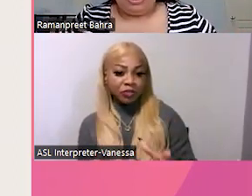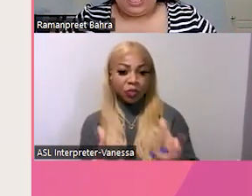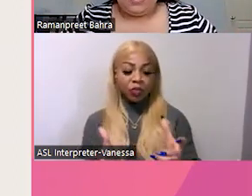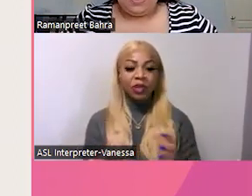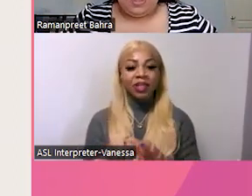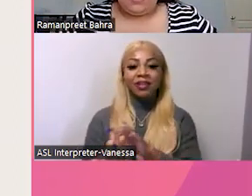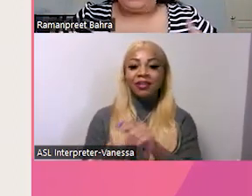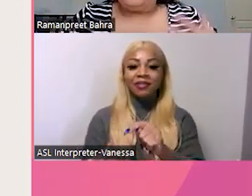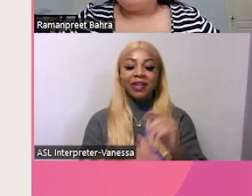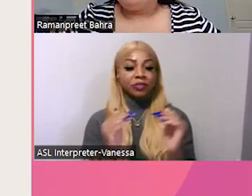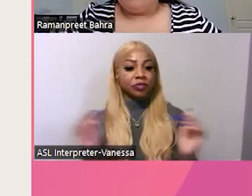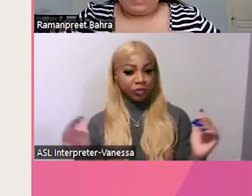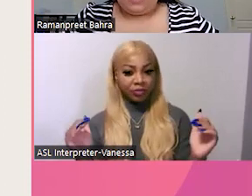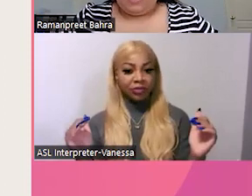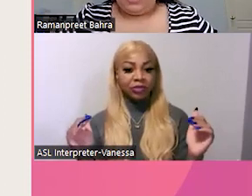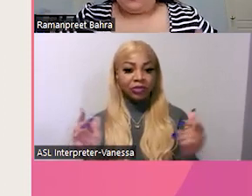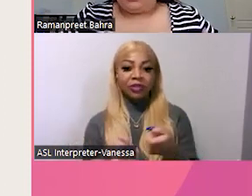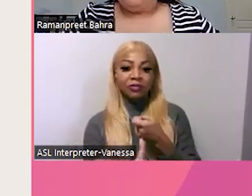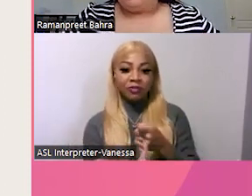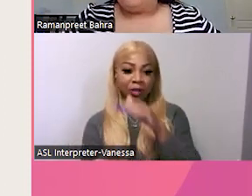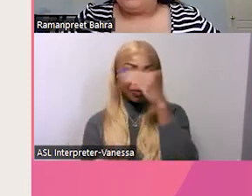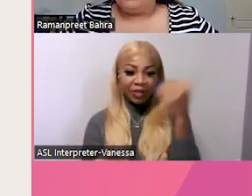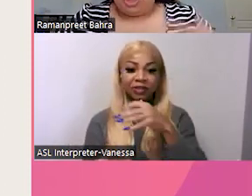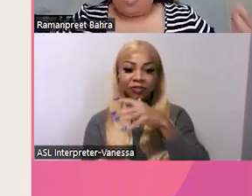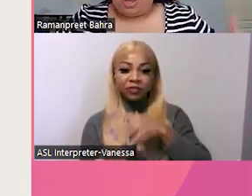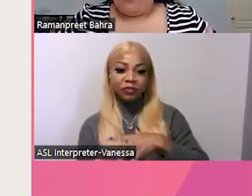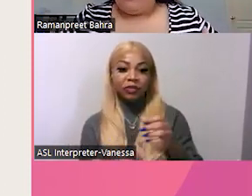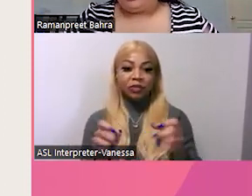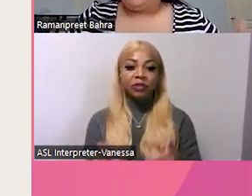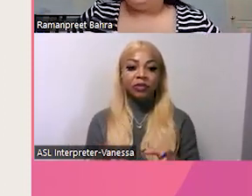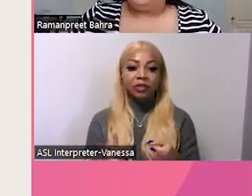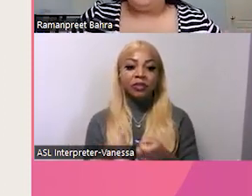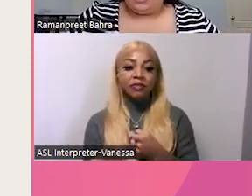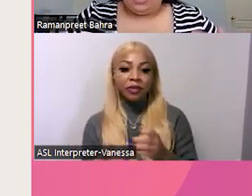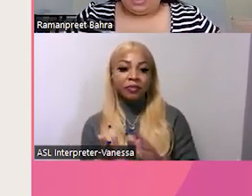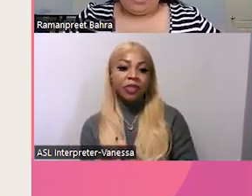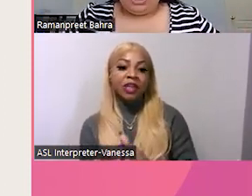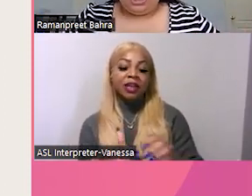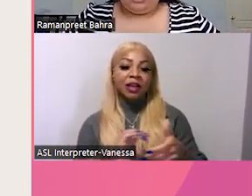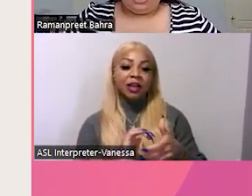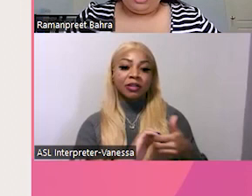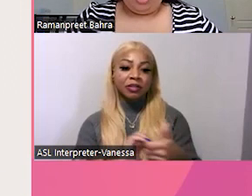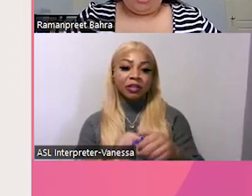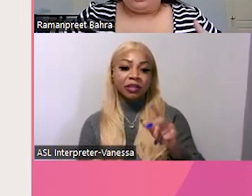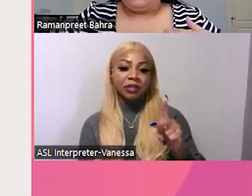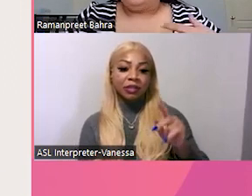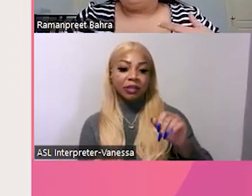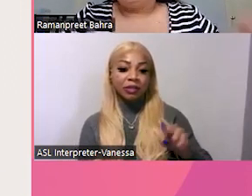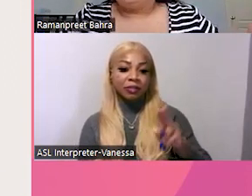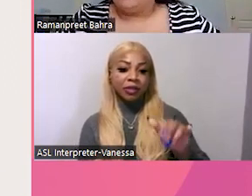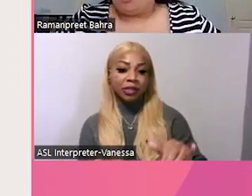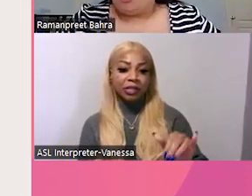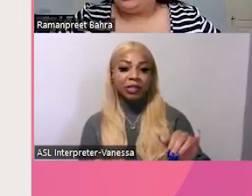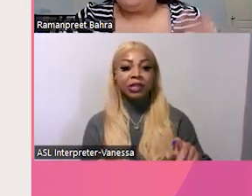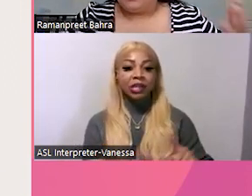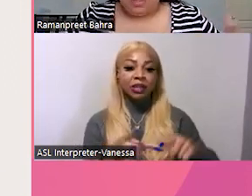intersectional lens that comes from Black feminist scholarship of the Combahee River Collective, Kimberly Crenshaw and Patricia